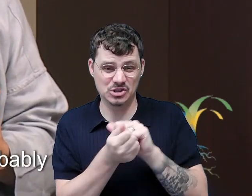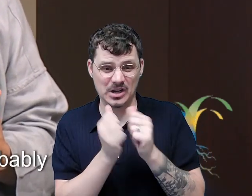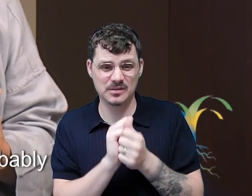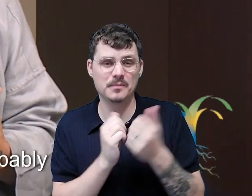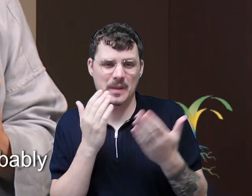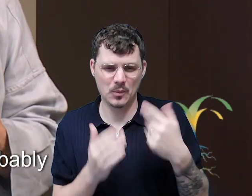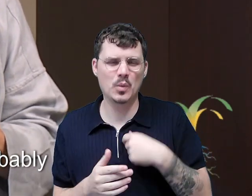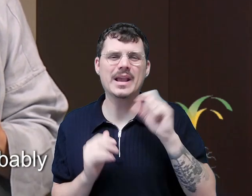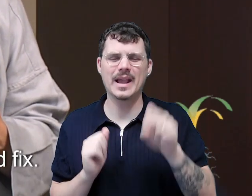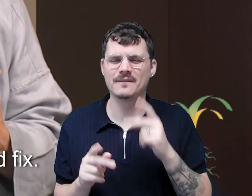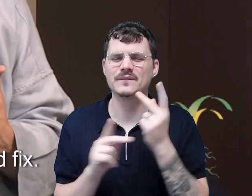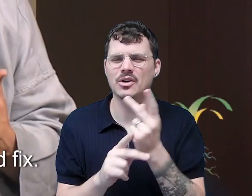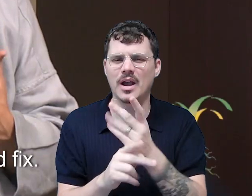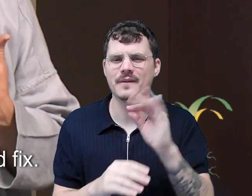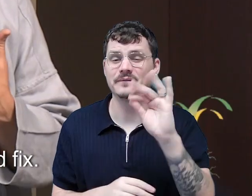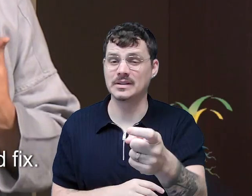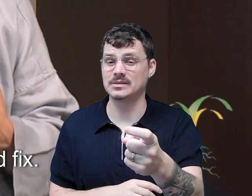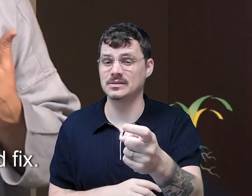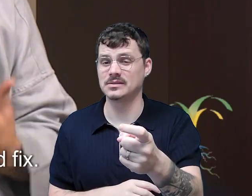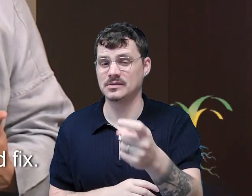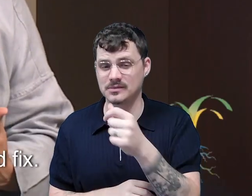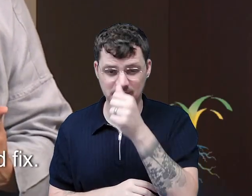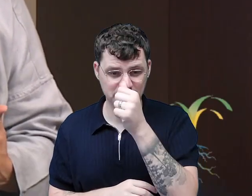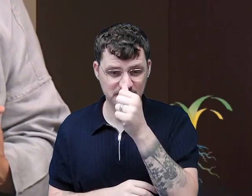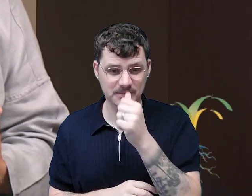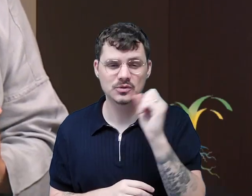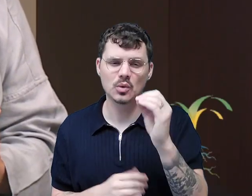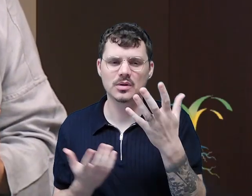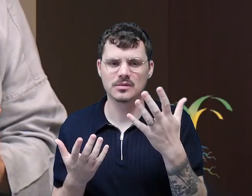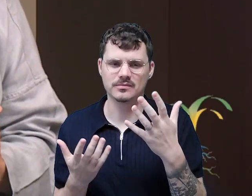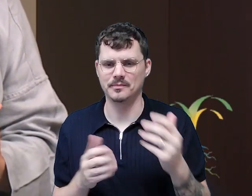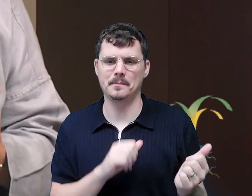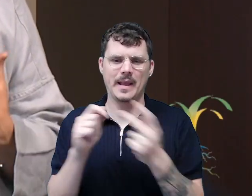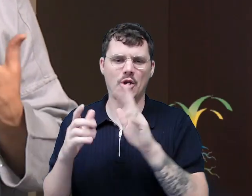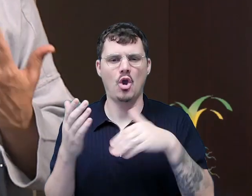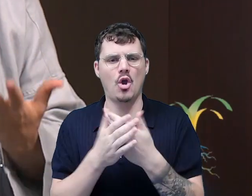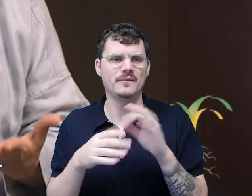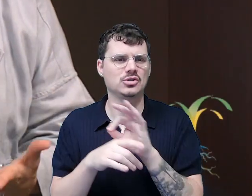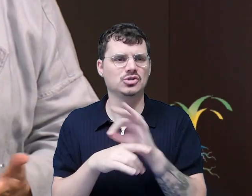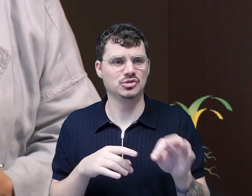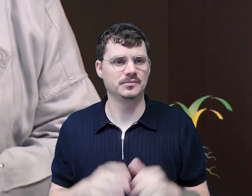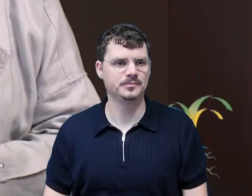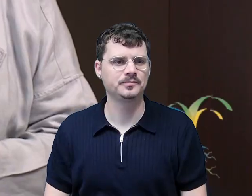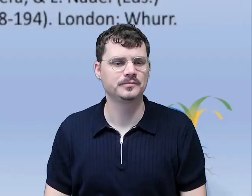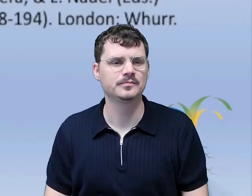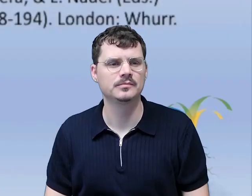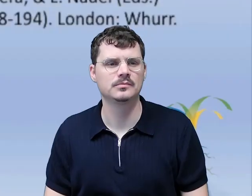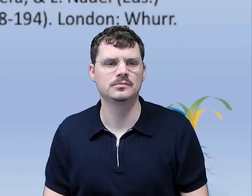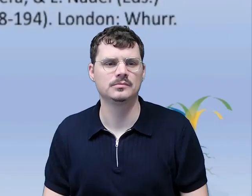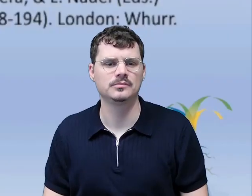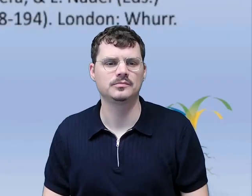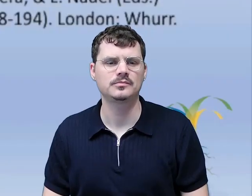that change is probably something we can figure out and fix. And restoring all function.